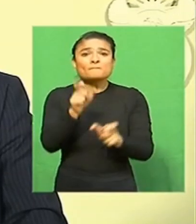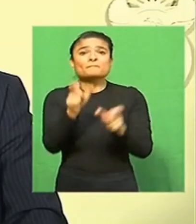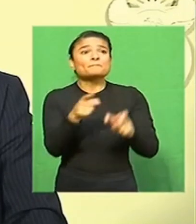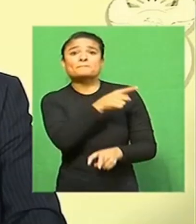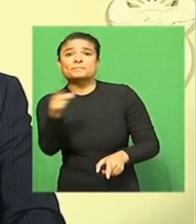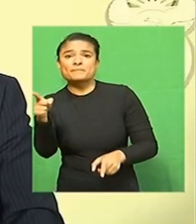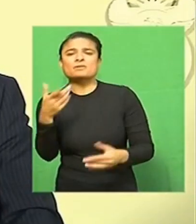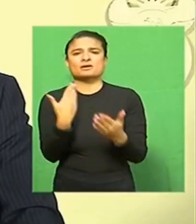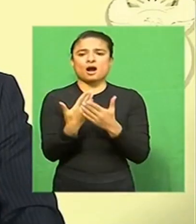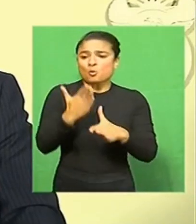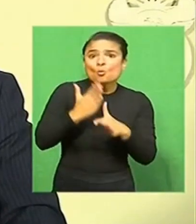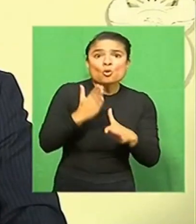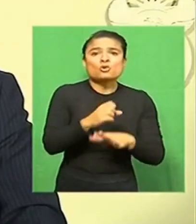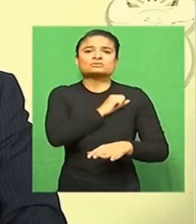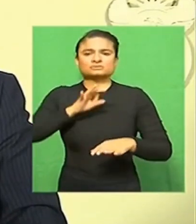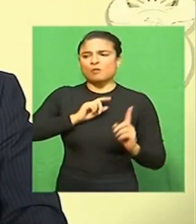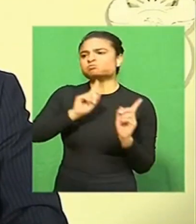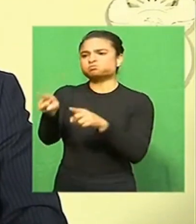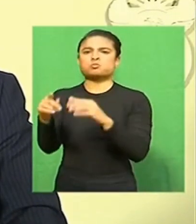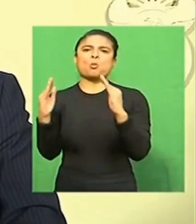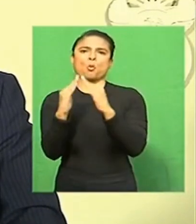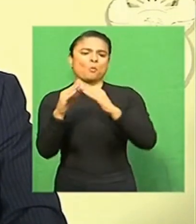home before the start of the curfew.